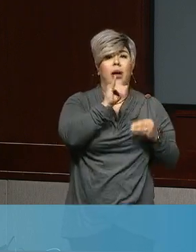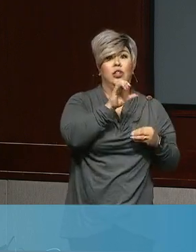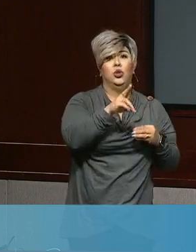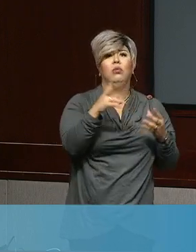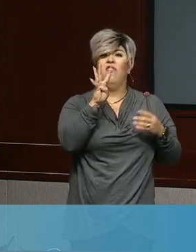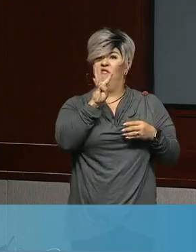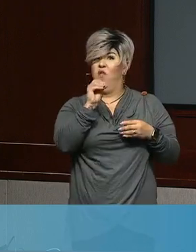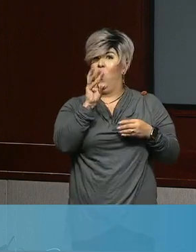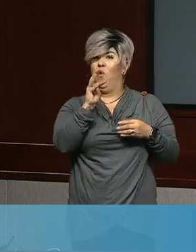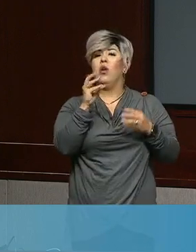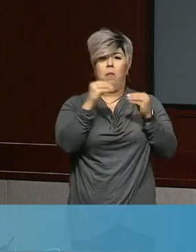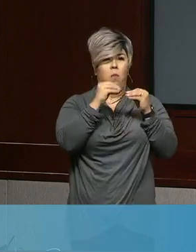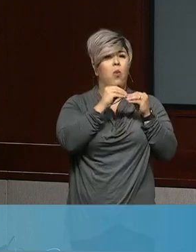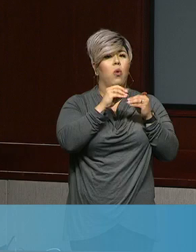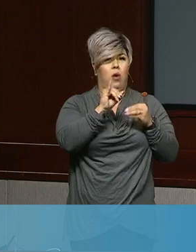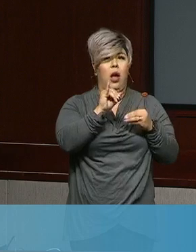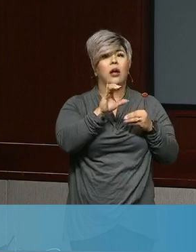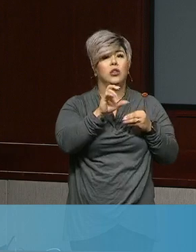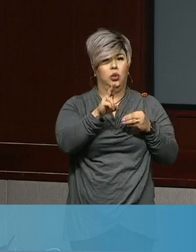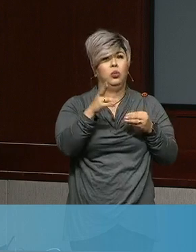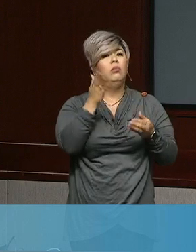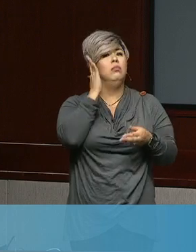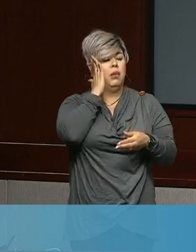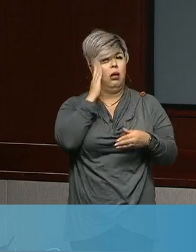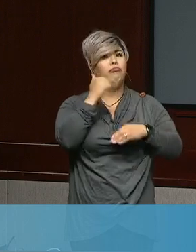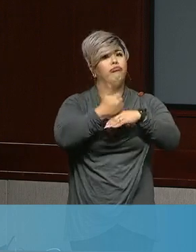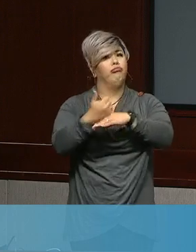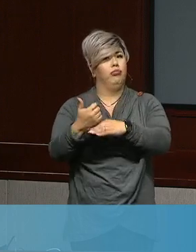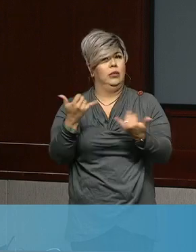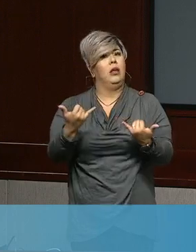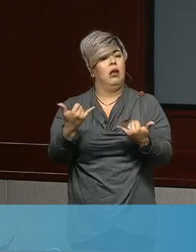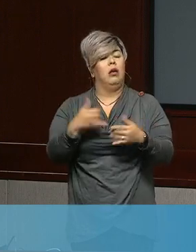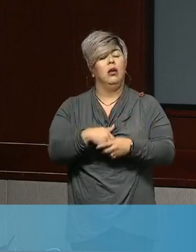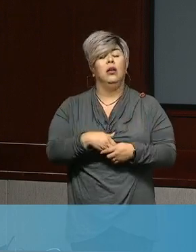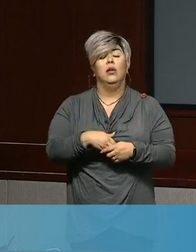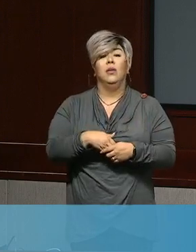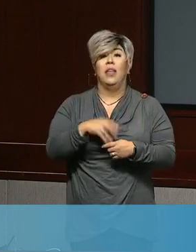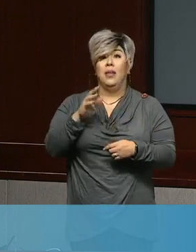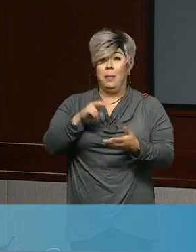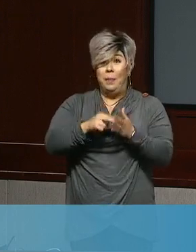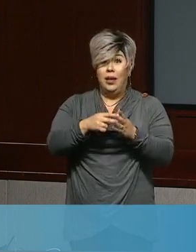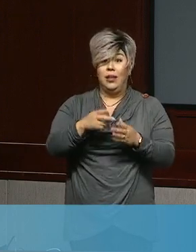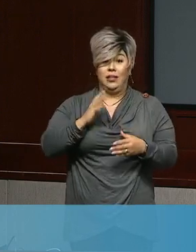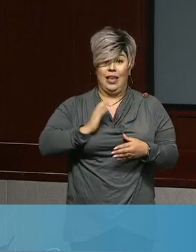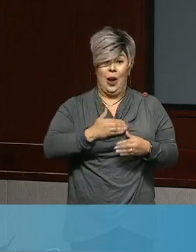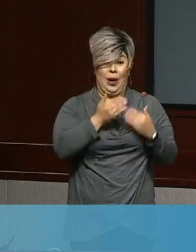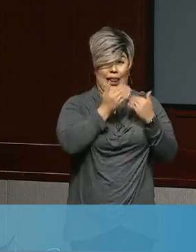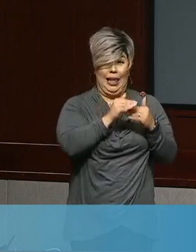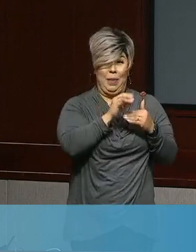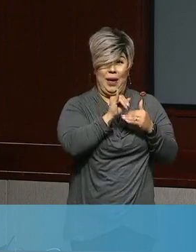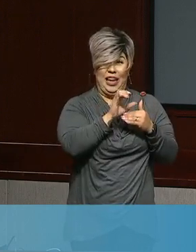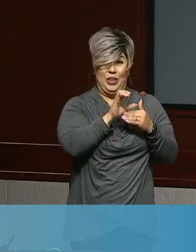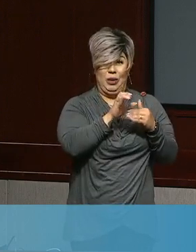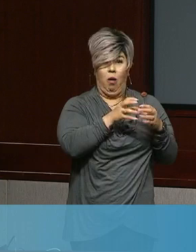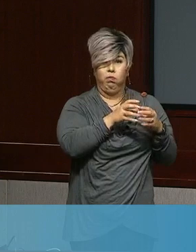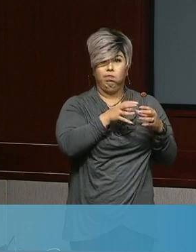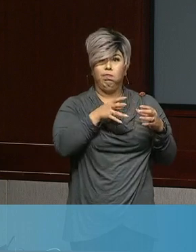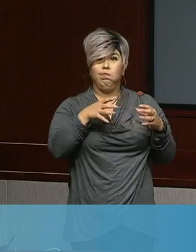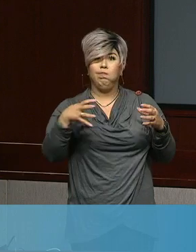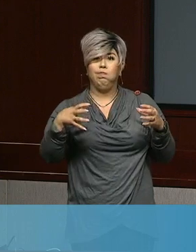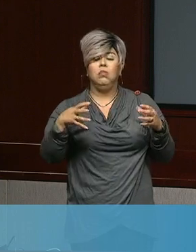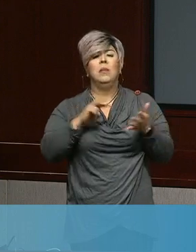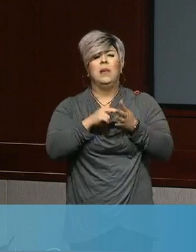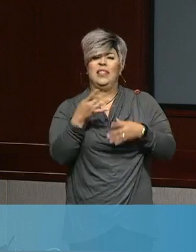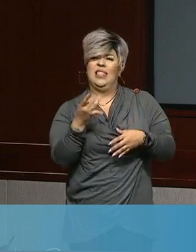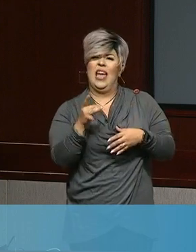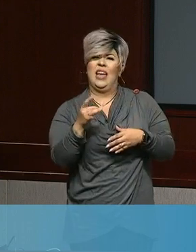beds beyond the current licensed limit. This action increases ICU bed capacity by nearly